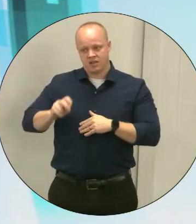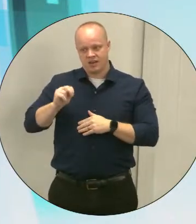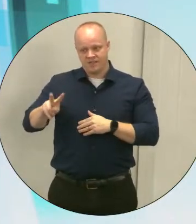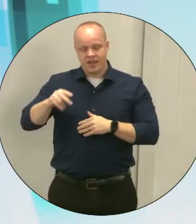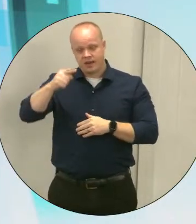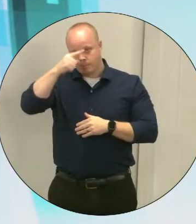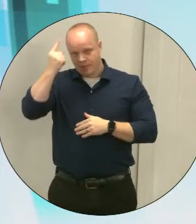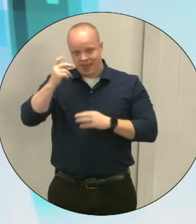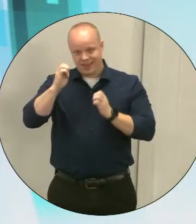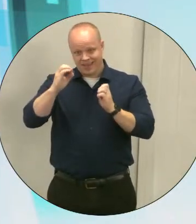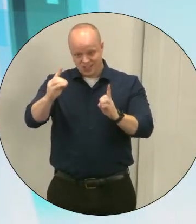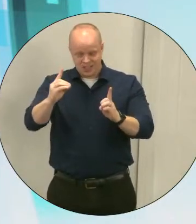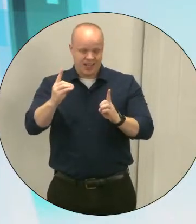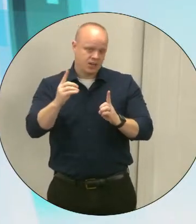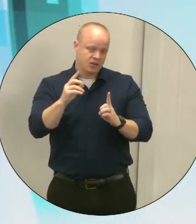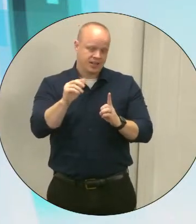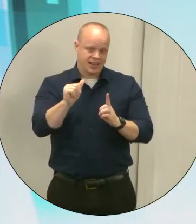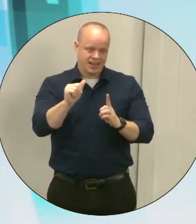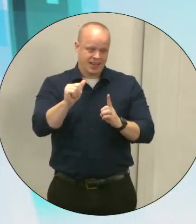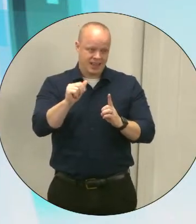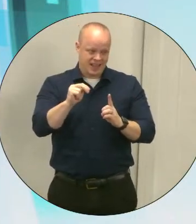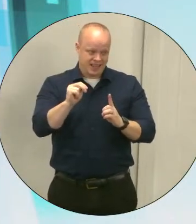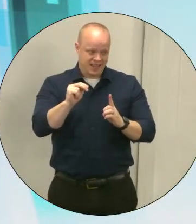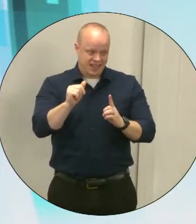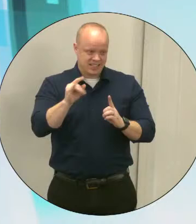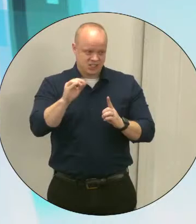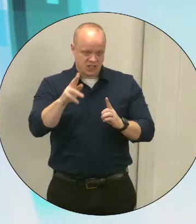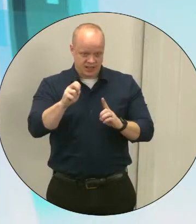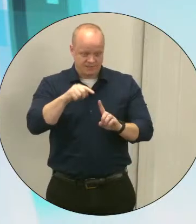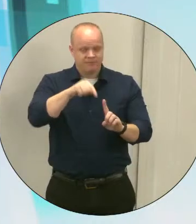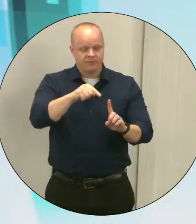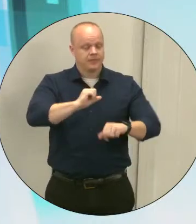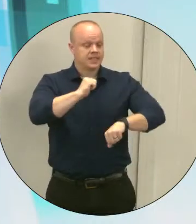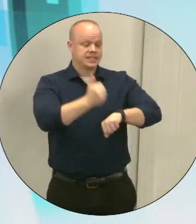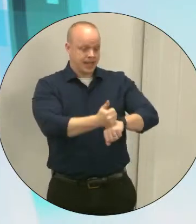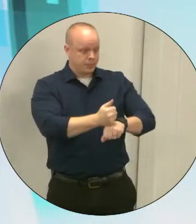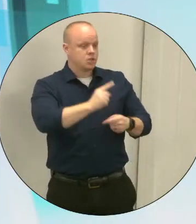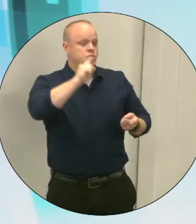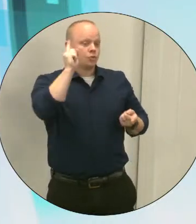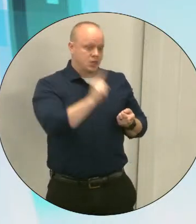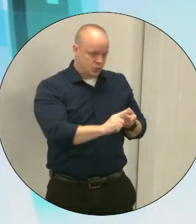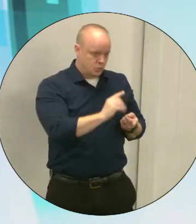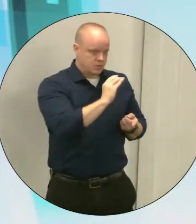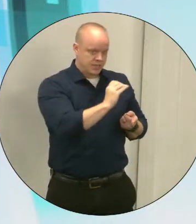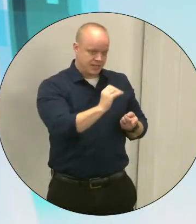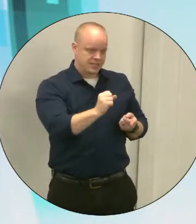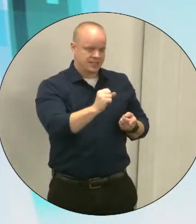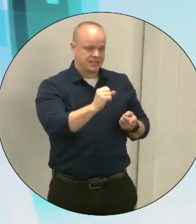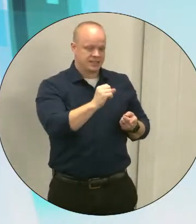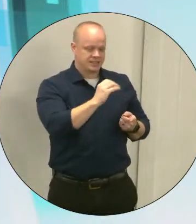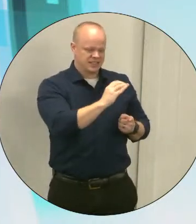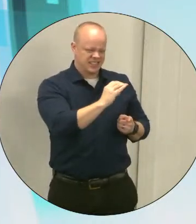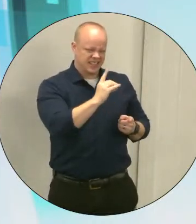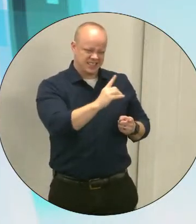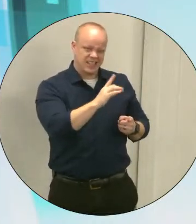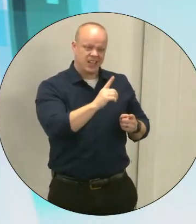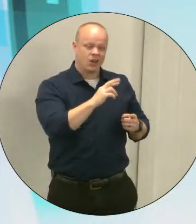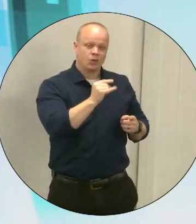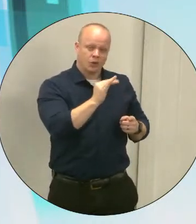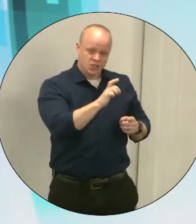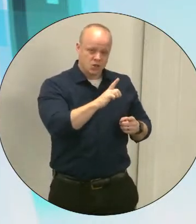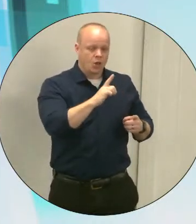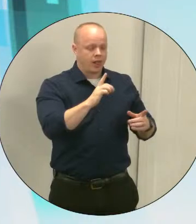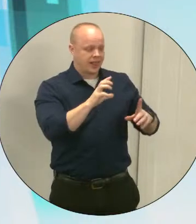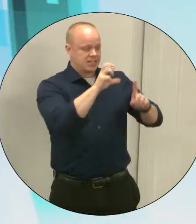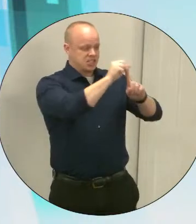Educators Initiative. The Southern Nevada Black Educators Initiative was established to reduce Clark County's racial achievement gaps by focusing on the recruitment